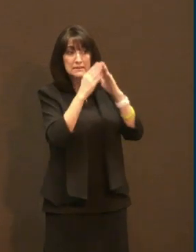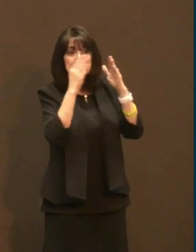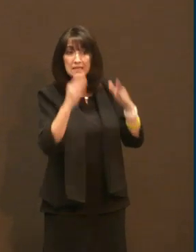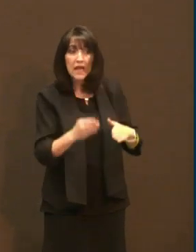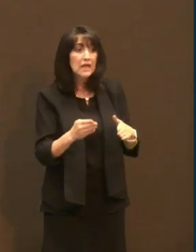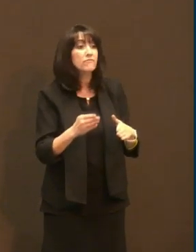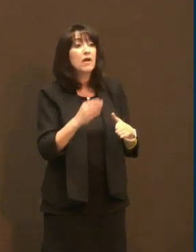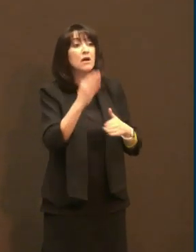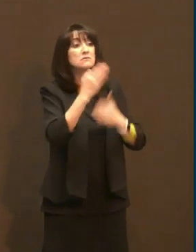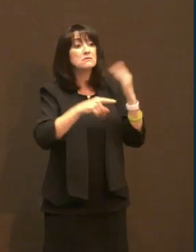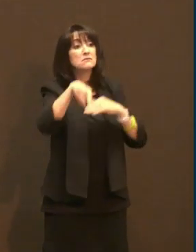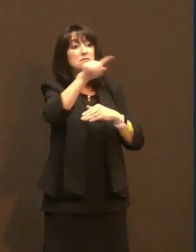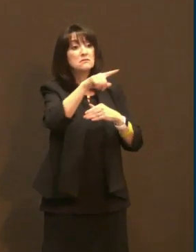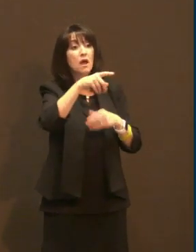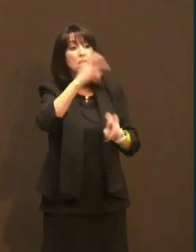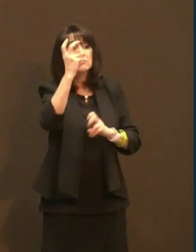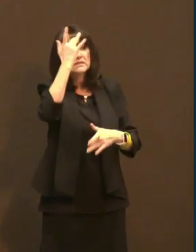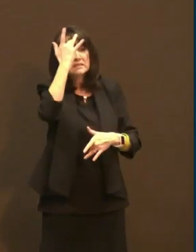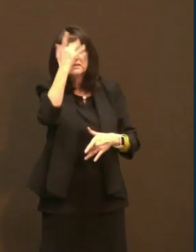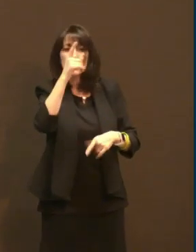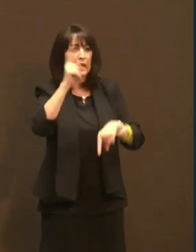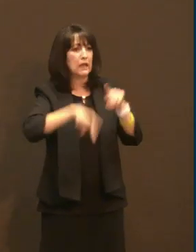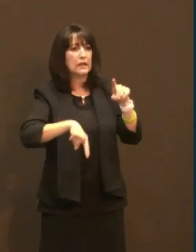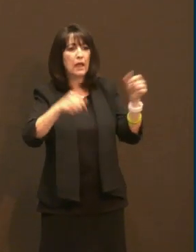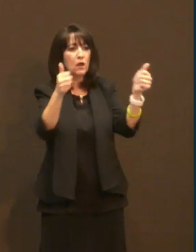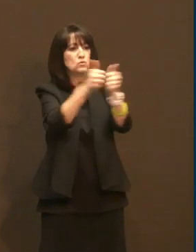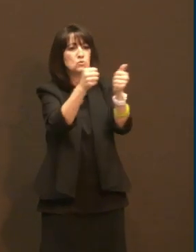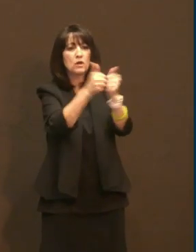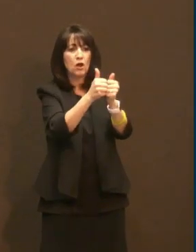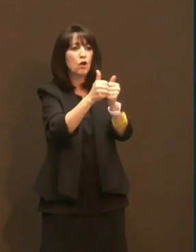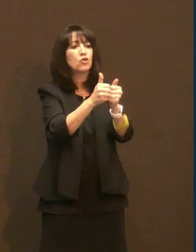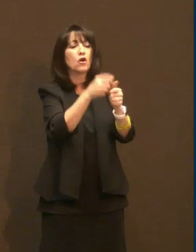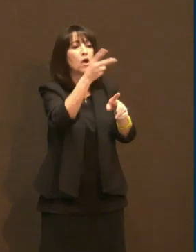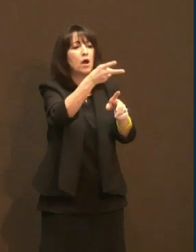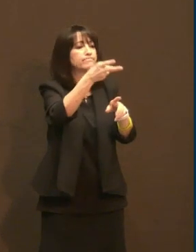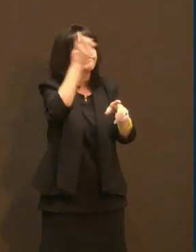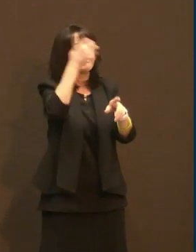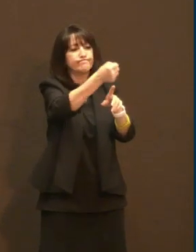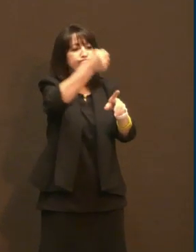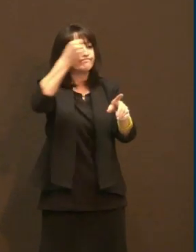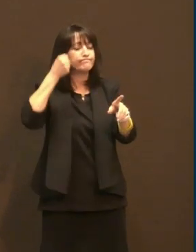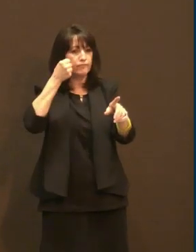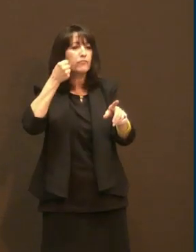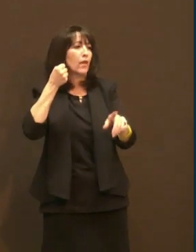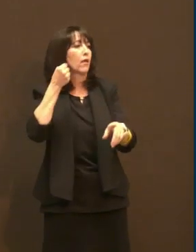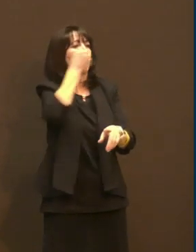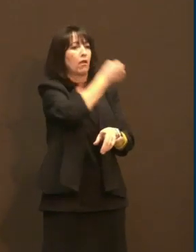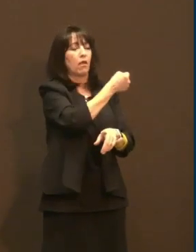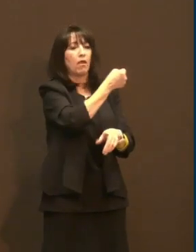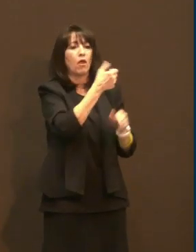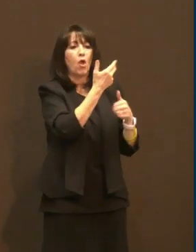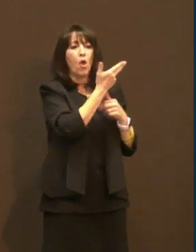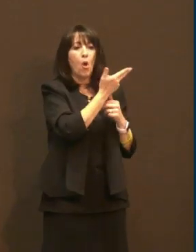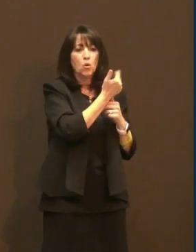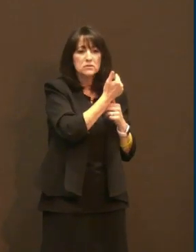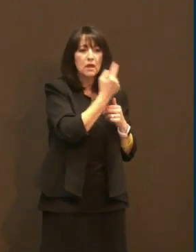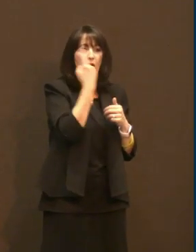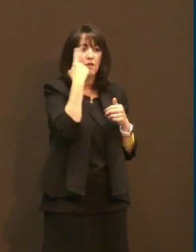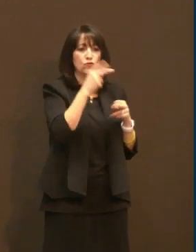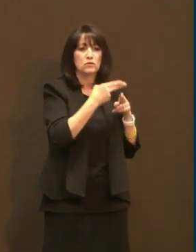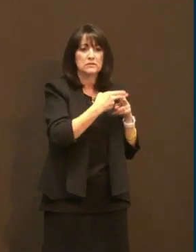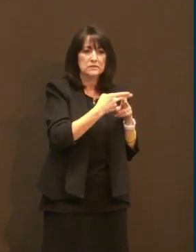it in advance. And first of all, to the Lieutenant Governor and to Dr. Gibney and